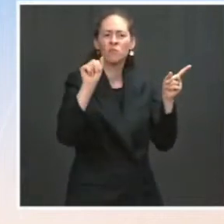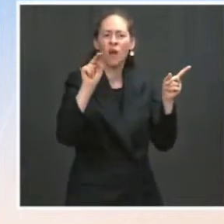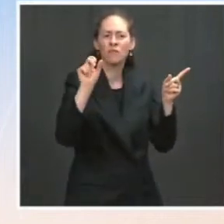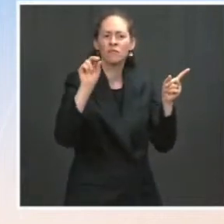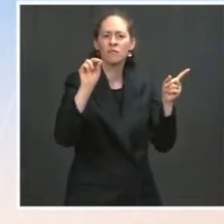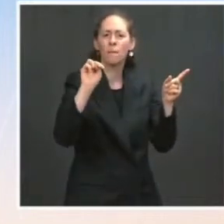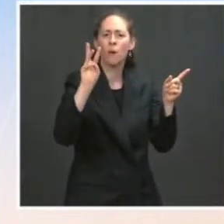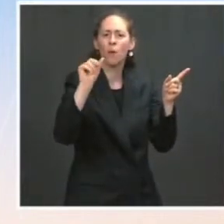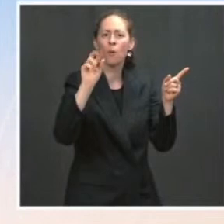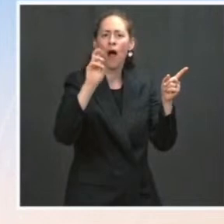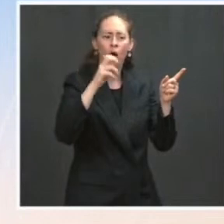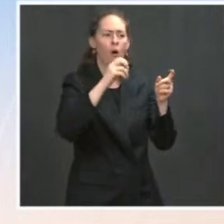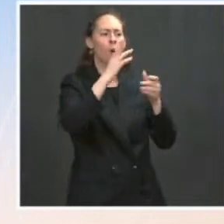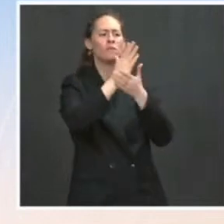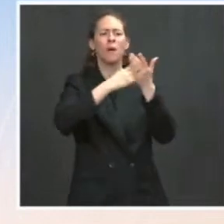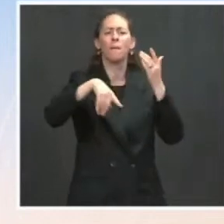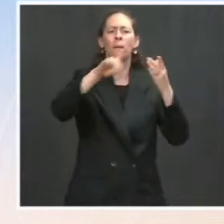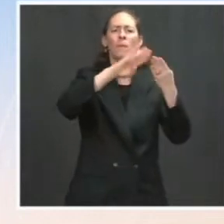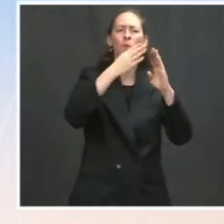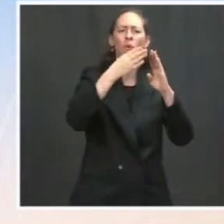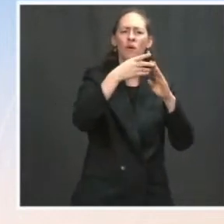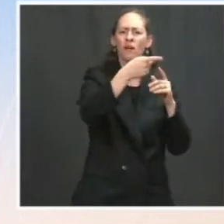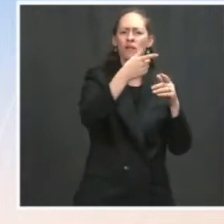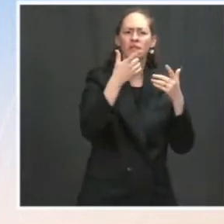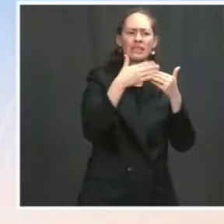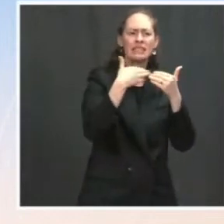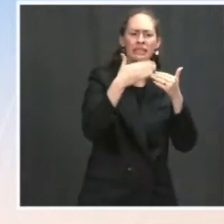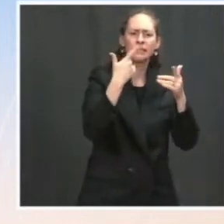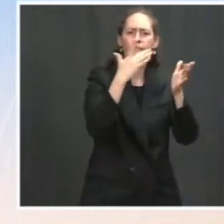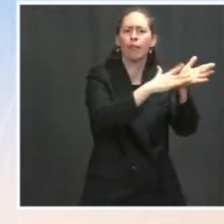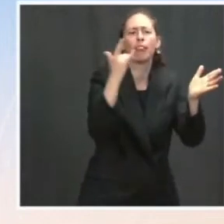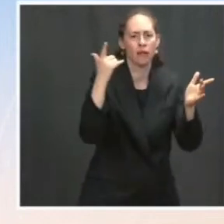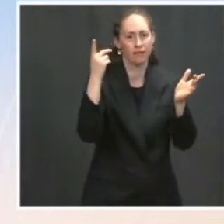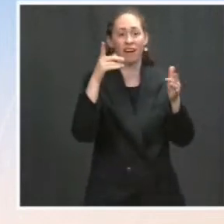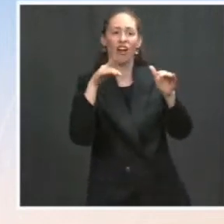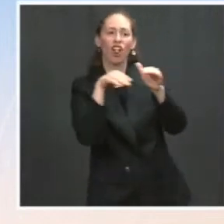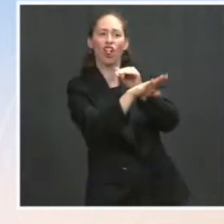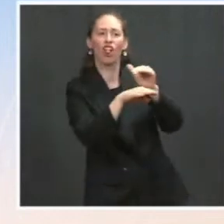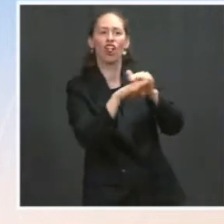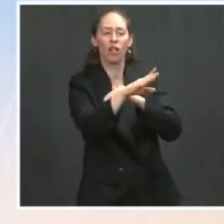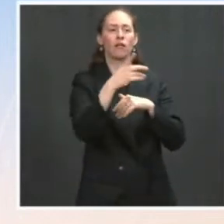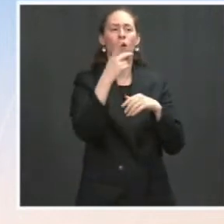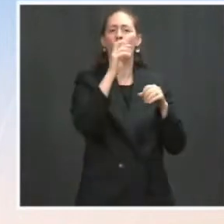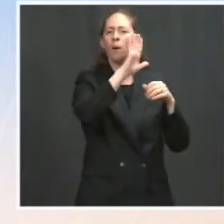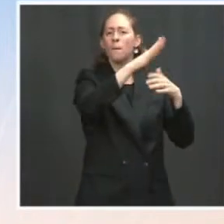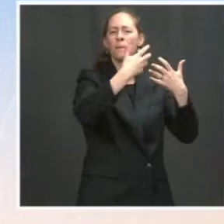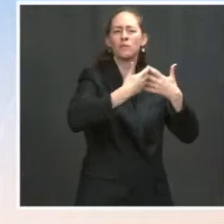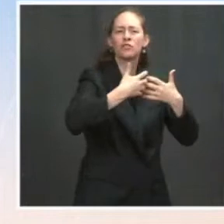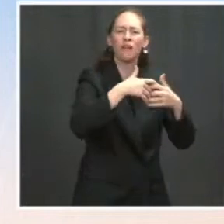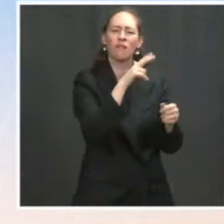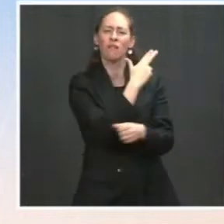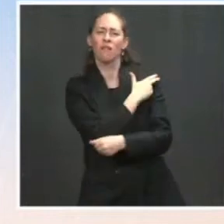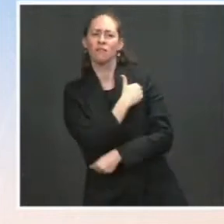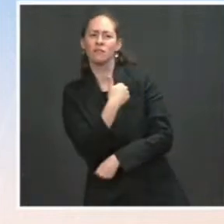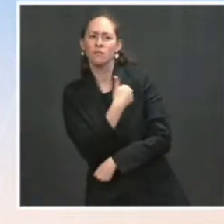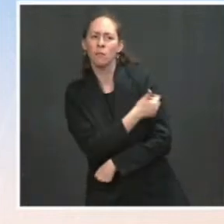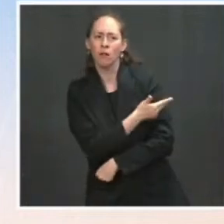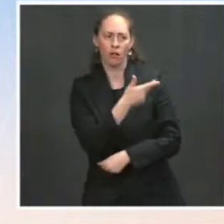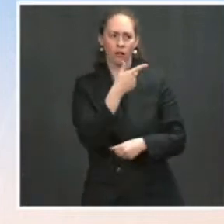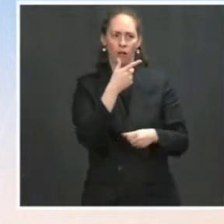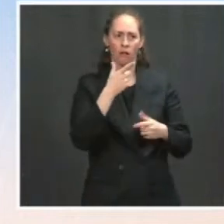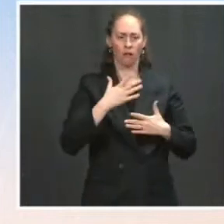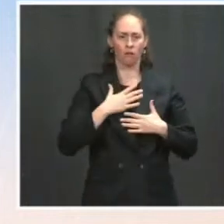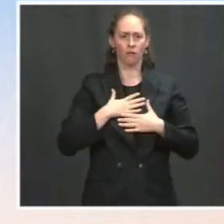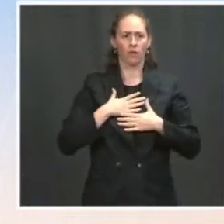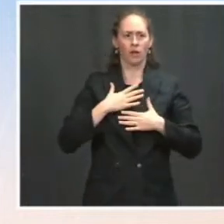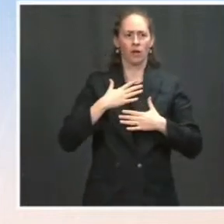is why coming up and addressing ransomware with great vigor is a key priority of the administration, because we're very concerned about the growth